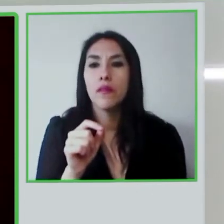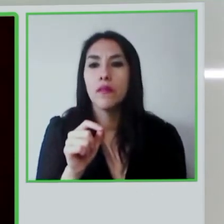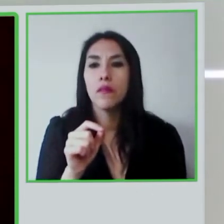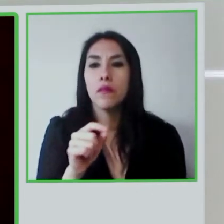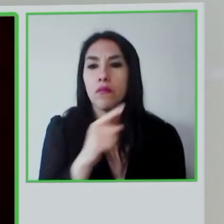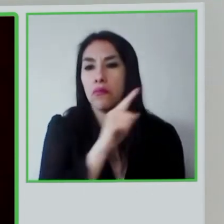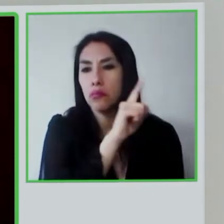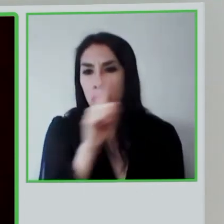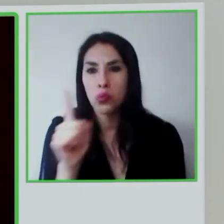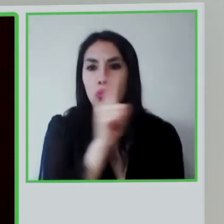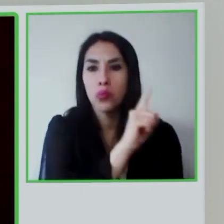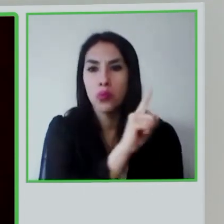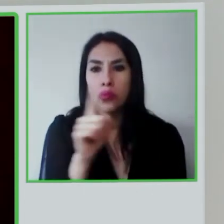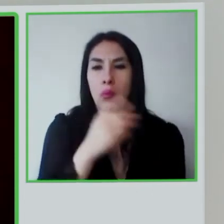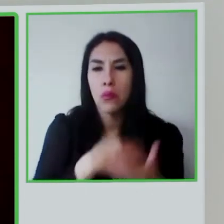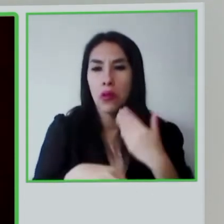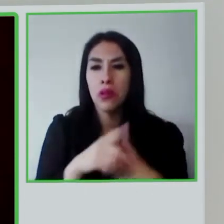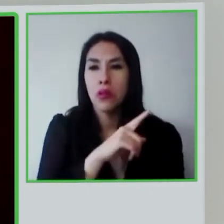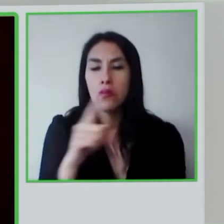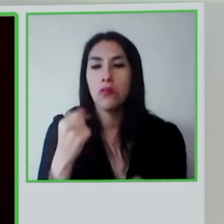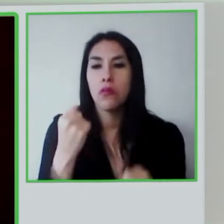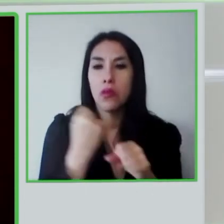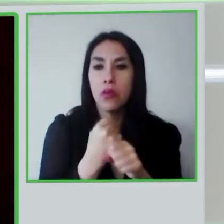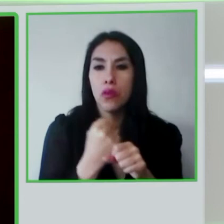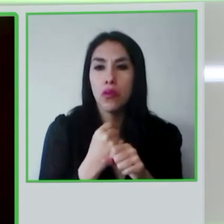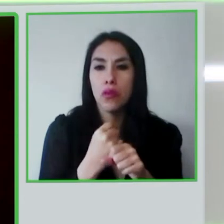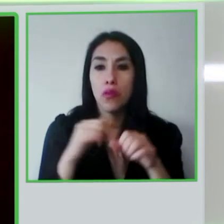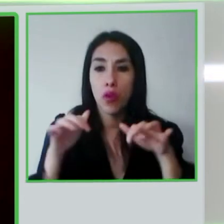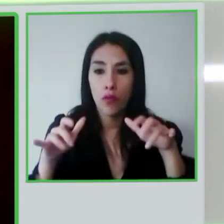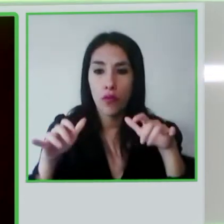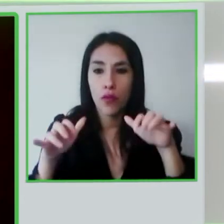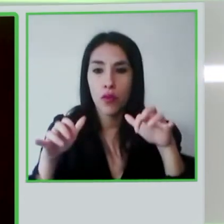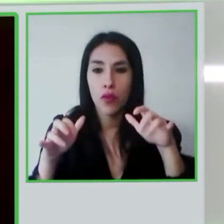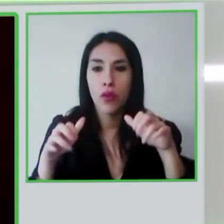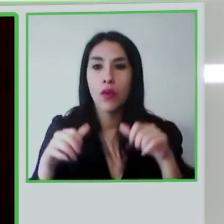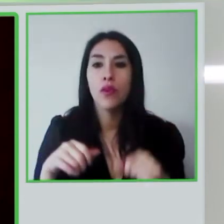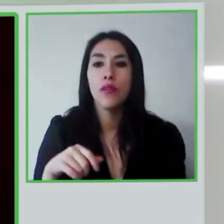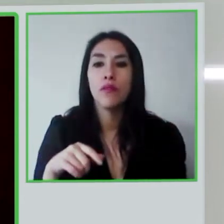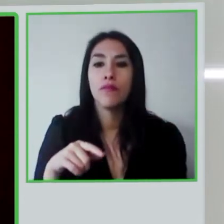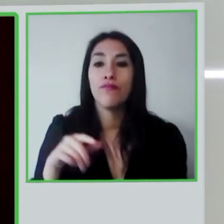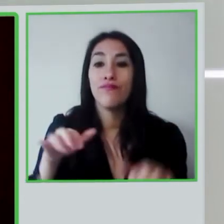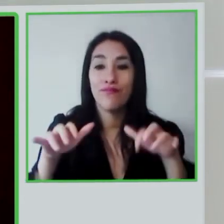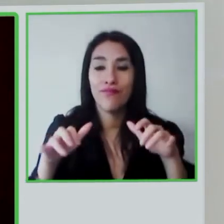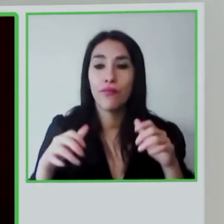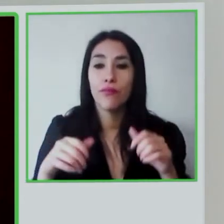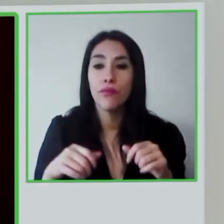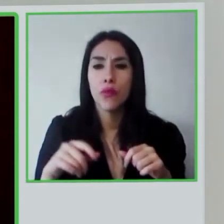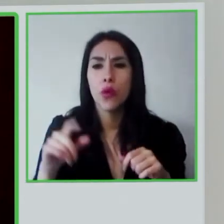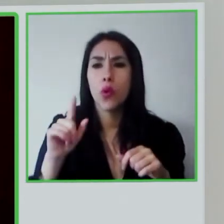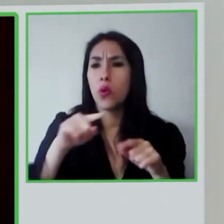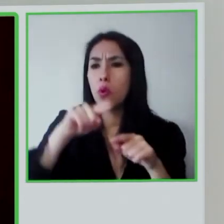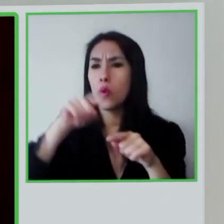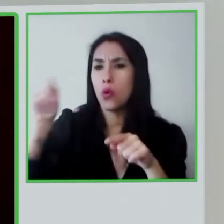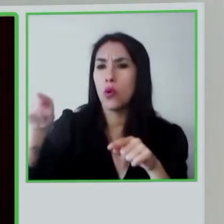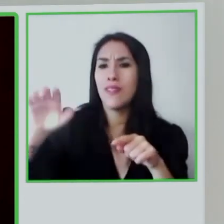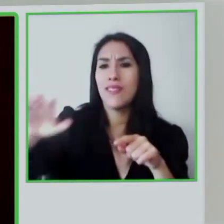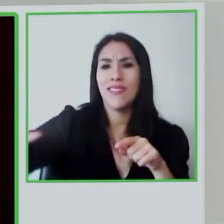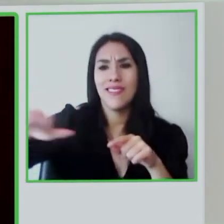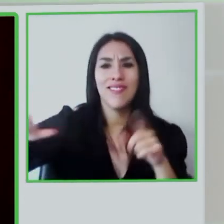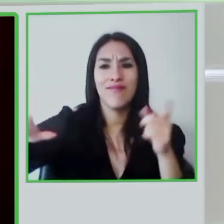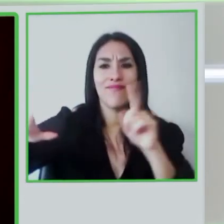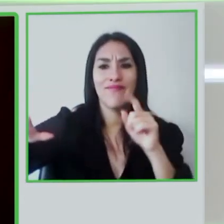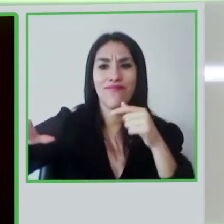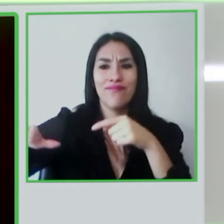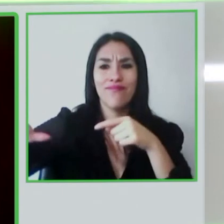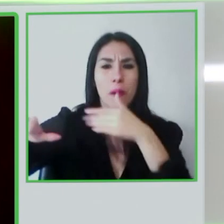medical certificate? No, it's like a legal obligation to make those adjustments because the wrong mouse would harm the